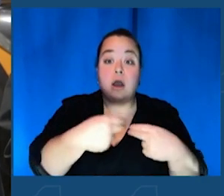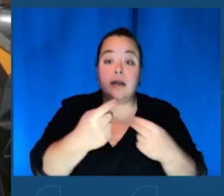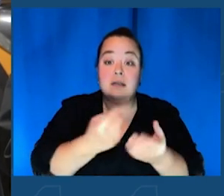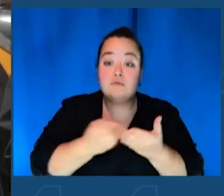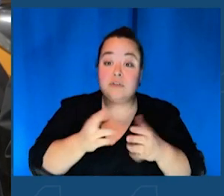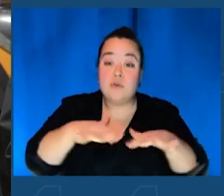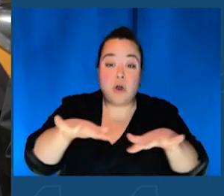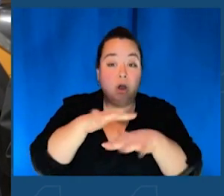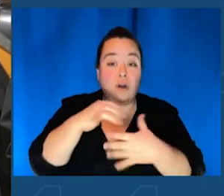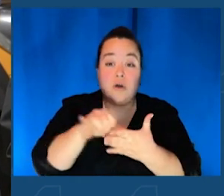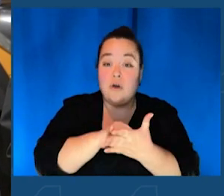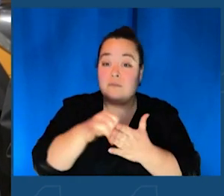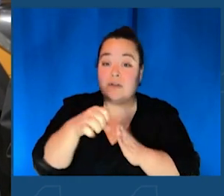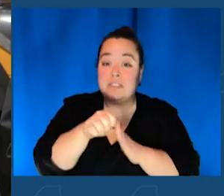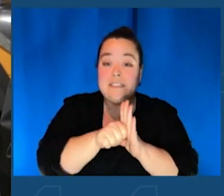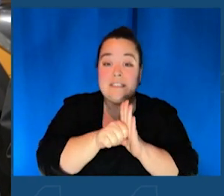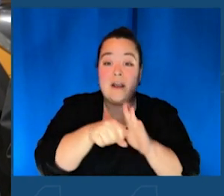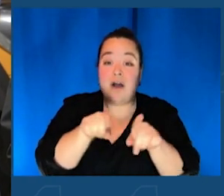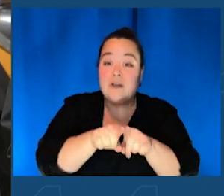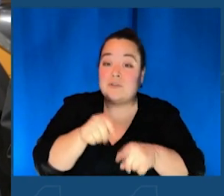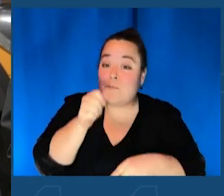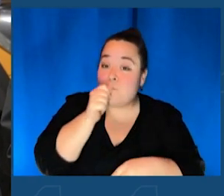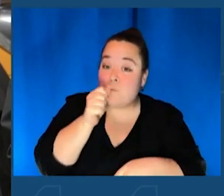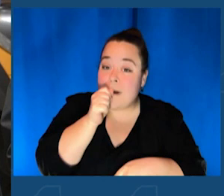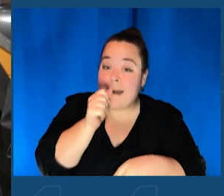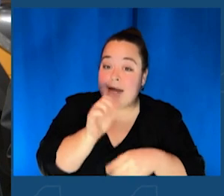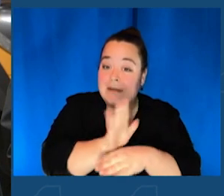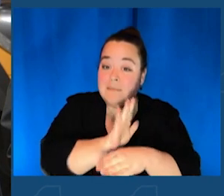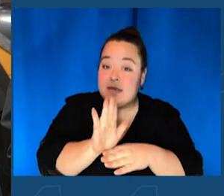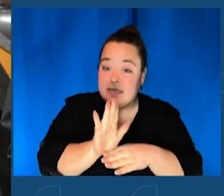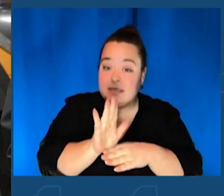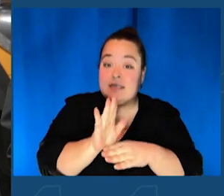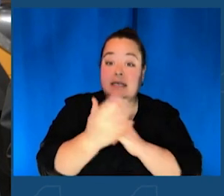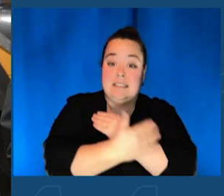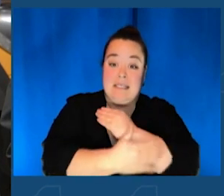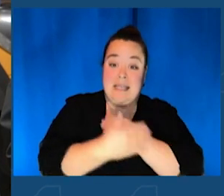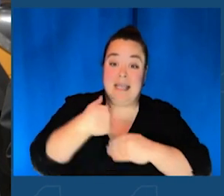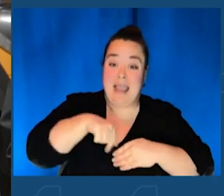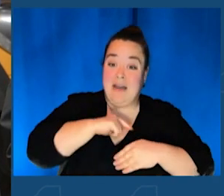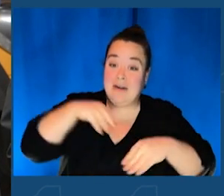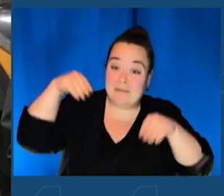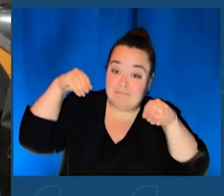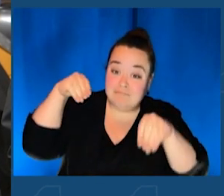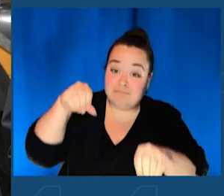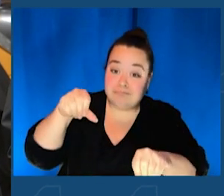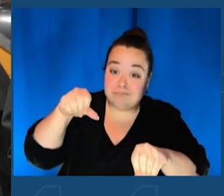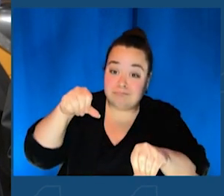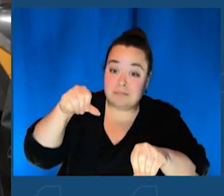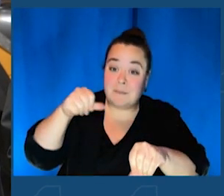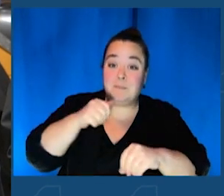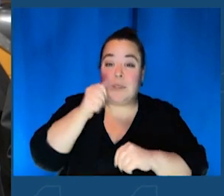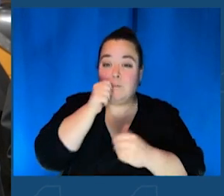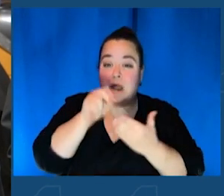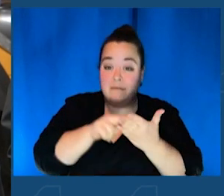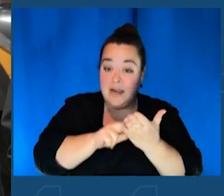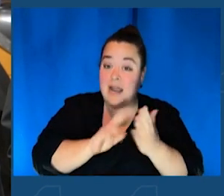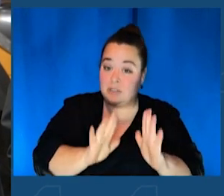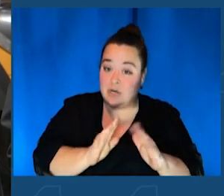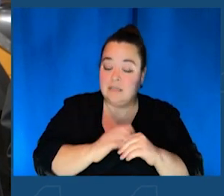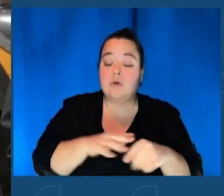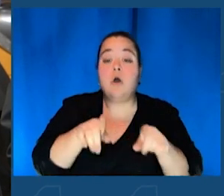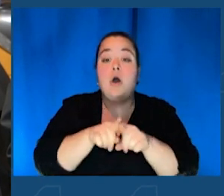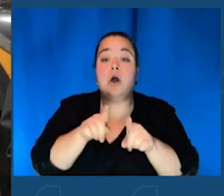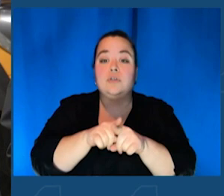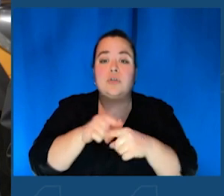state, also private contractors that the county and we have to pay for, private contractors, as well as the shared